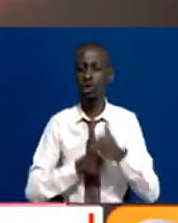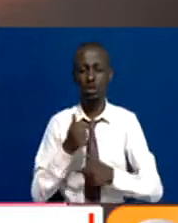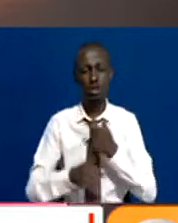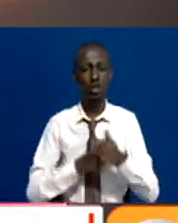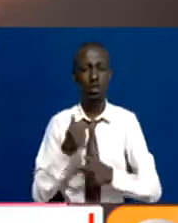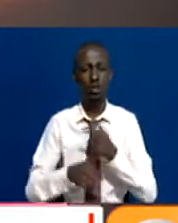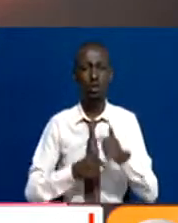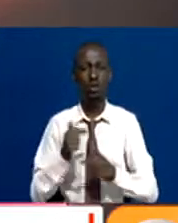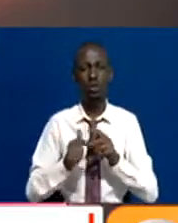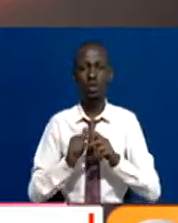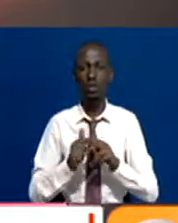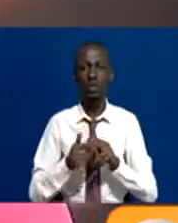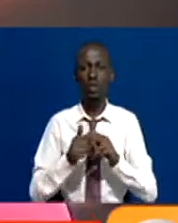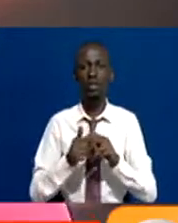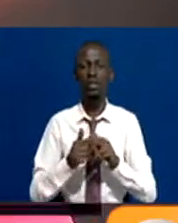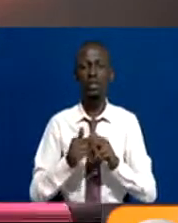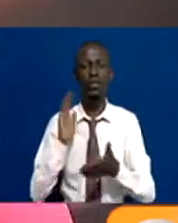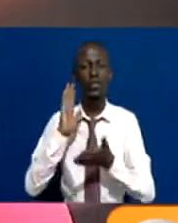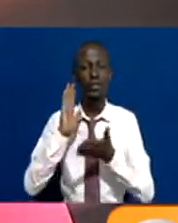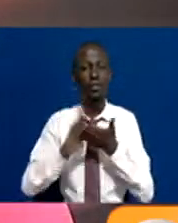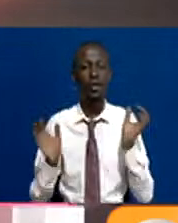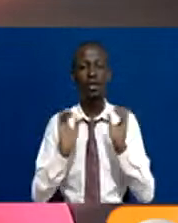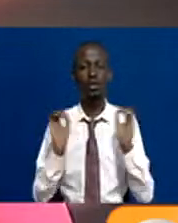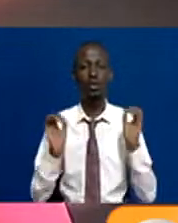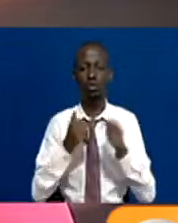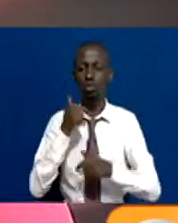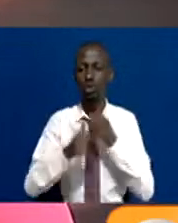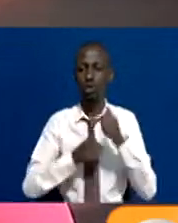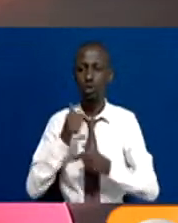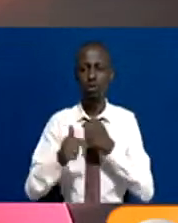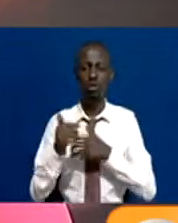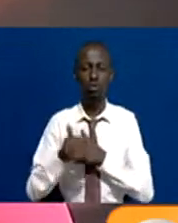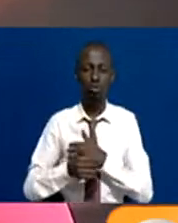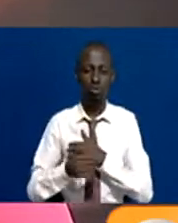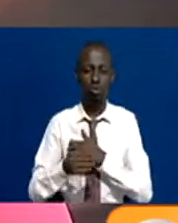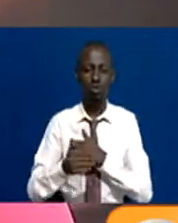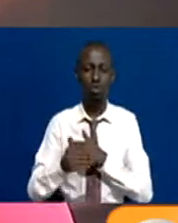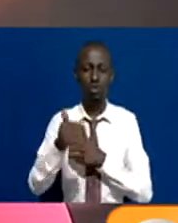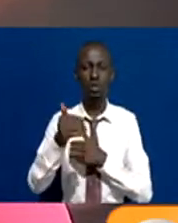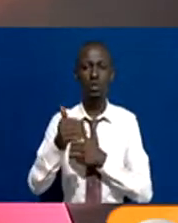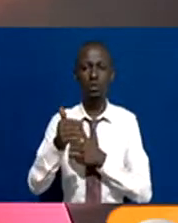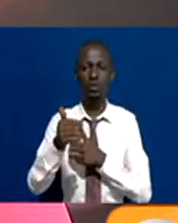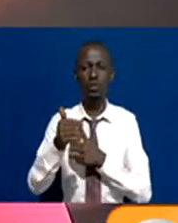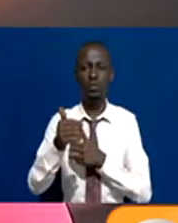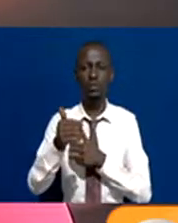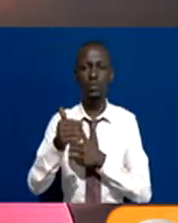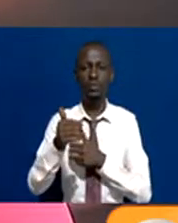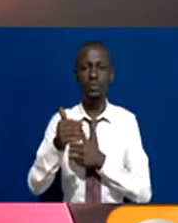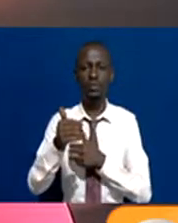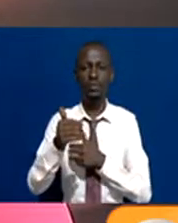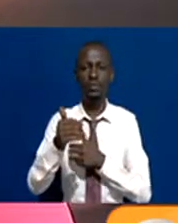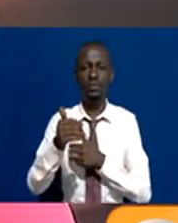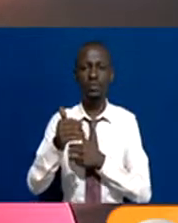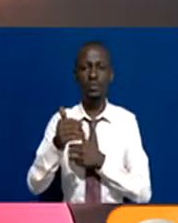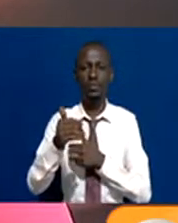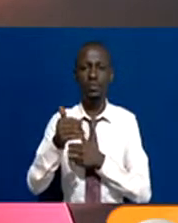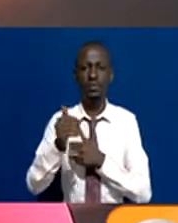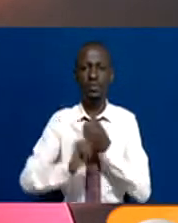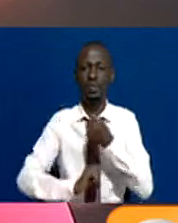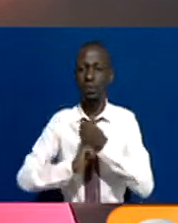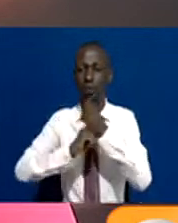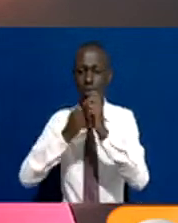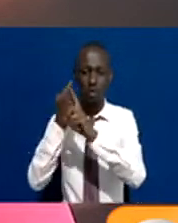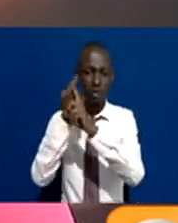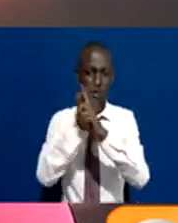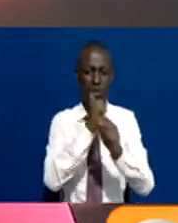it doesn't start and end here. It's a continuum throughout. It's looking at all the different forms of support that